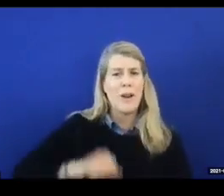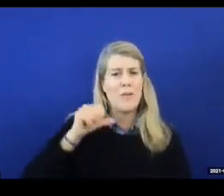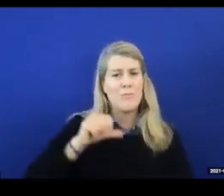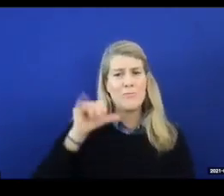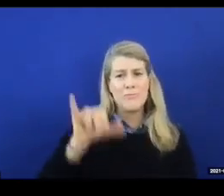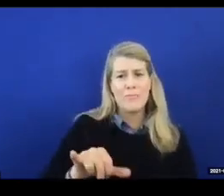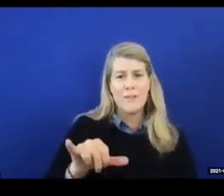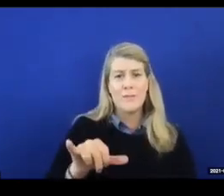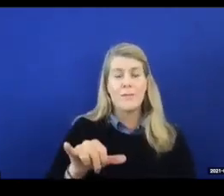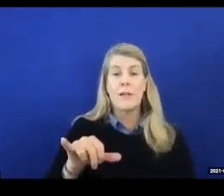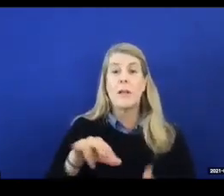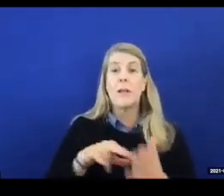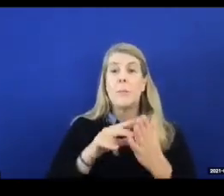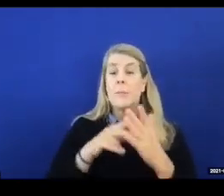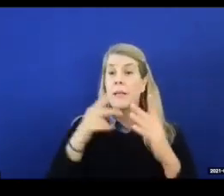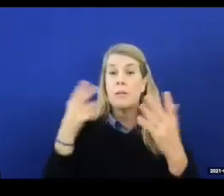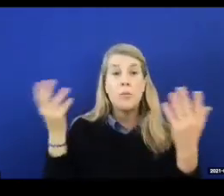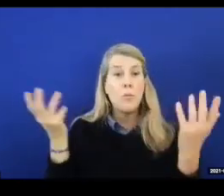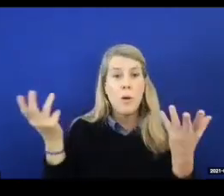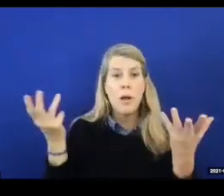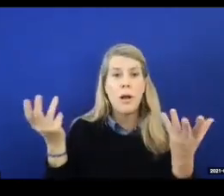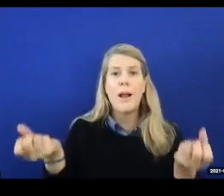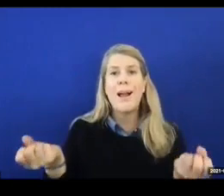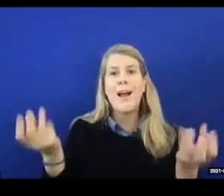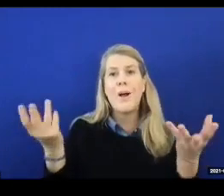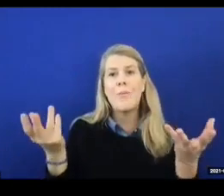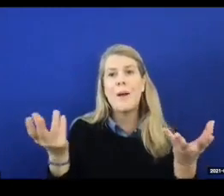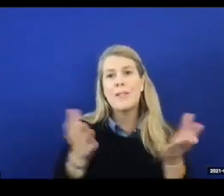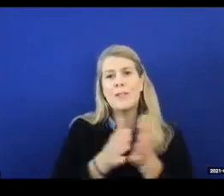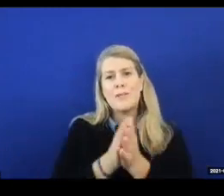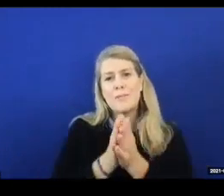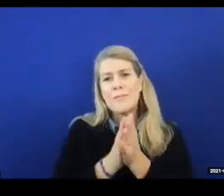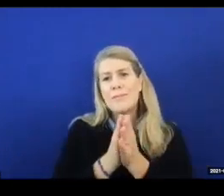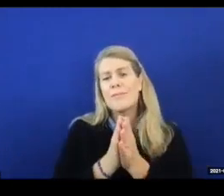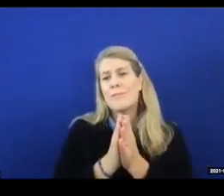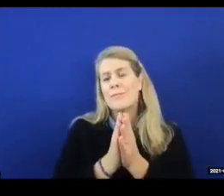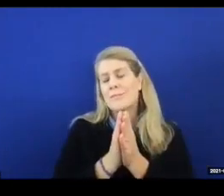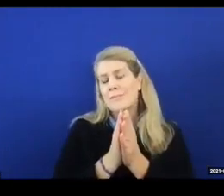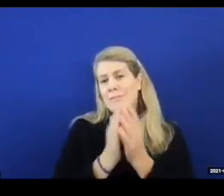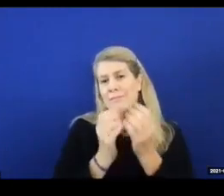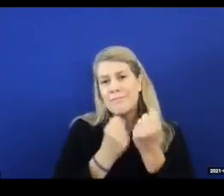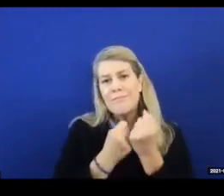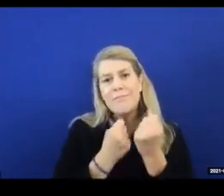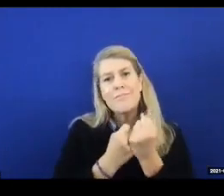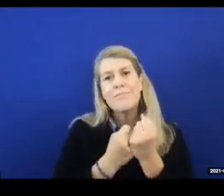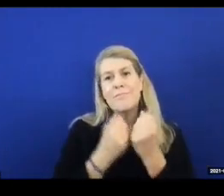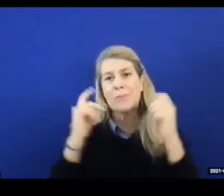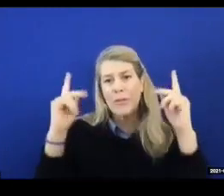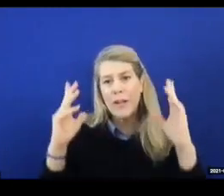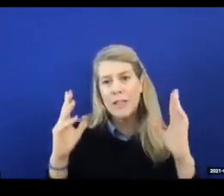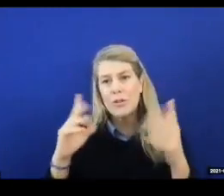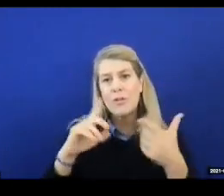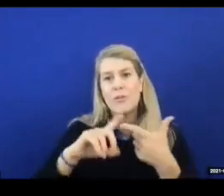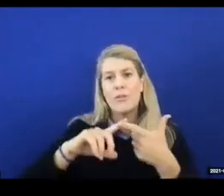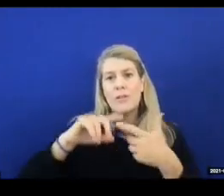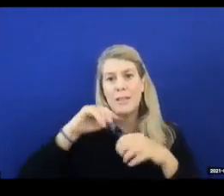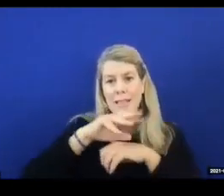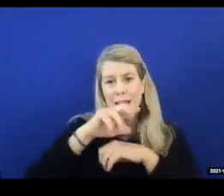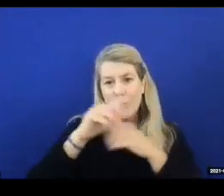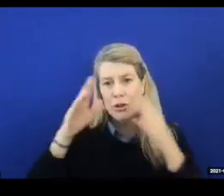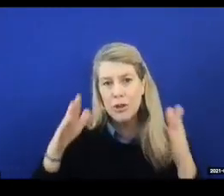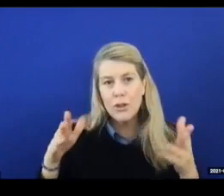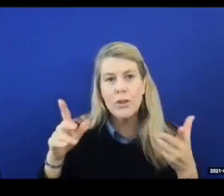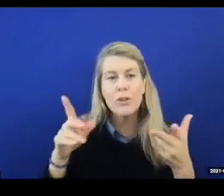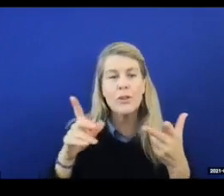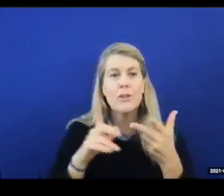It points to the steadfast dedication of SMC professors and counselors, the care and